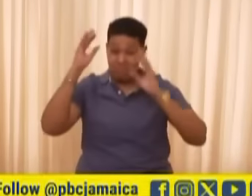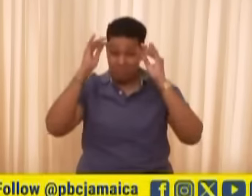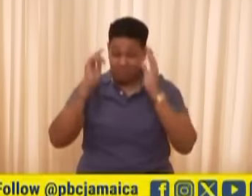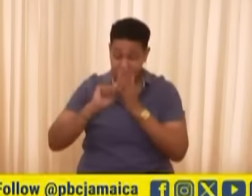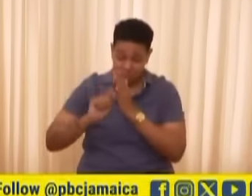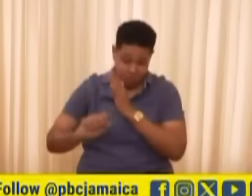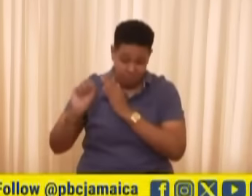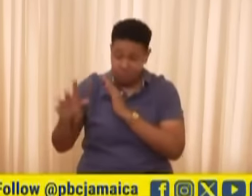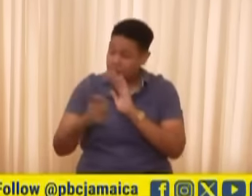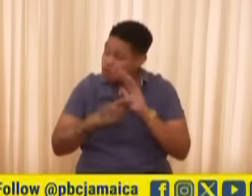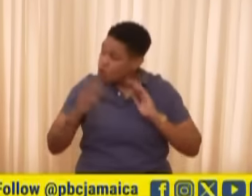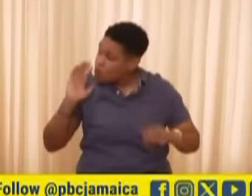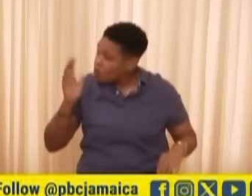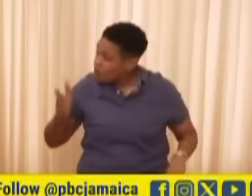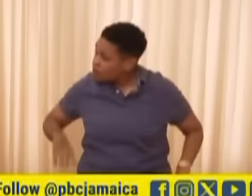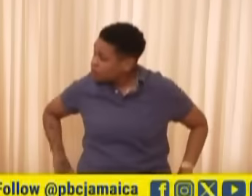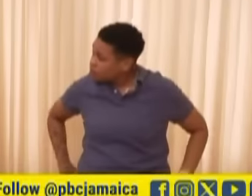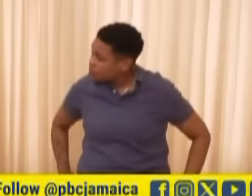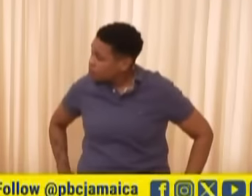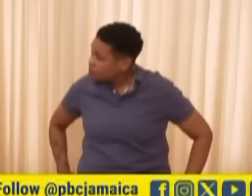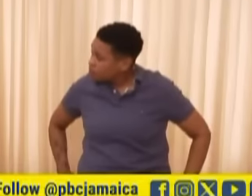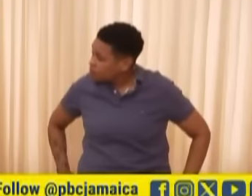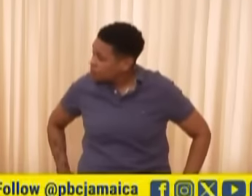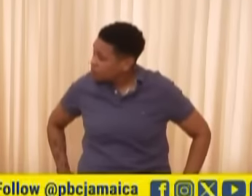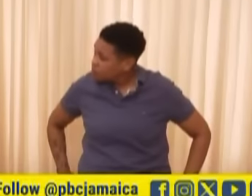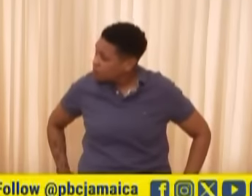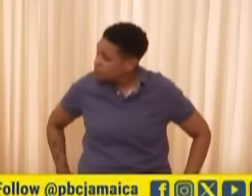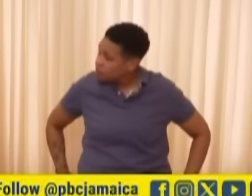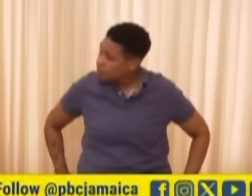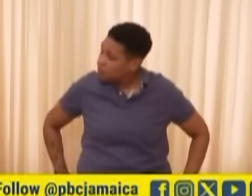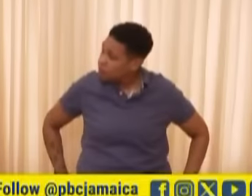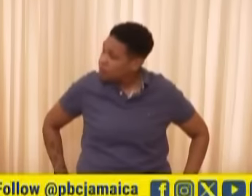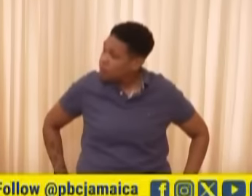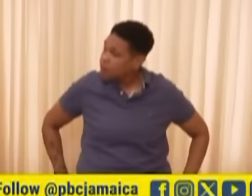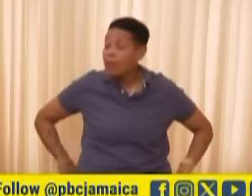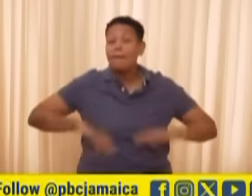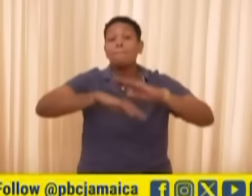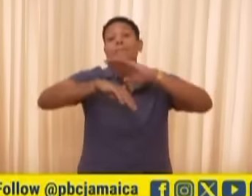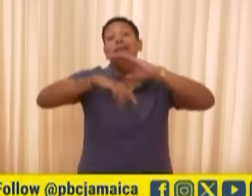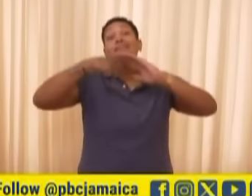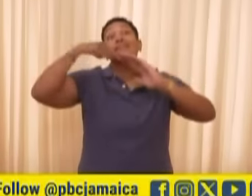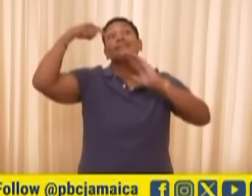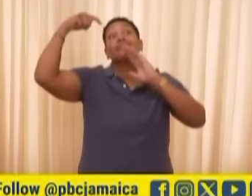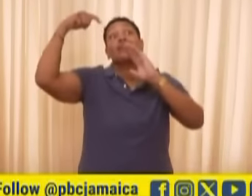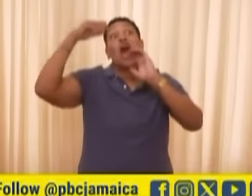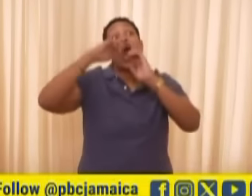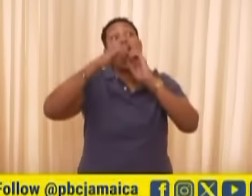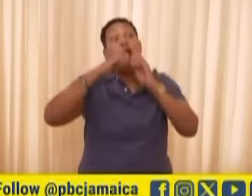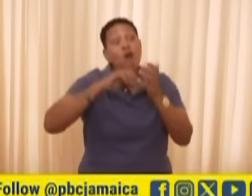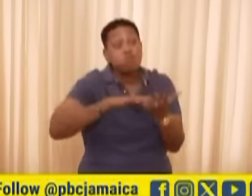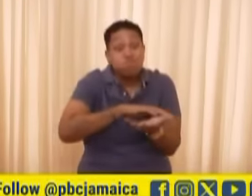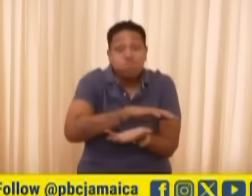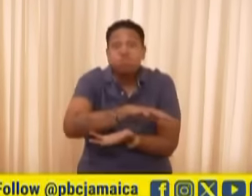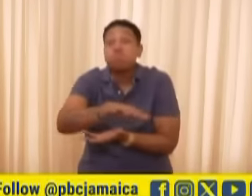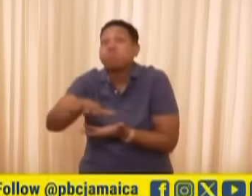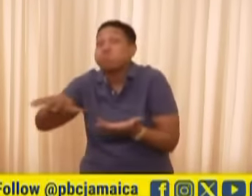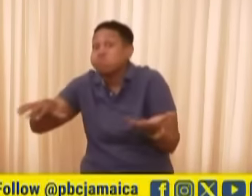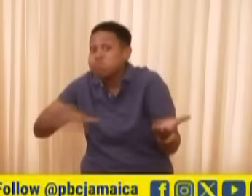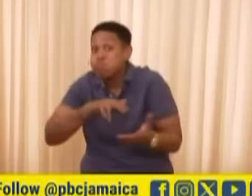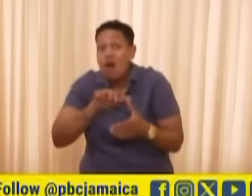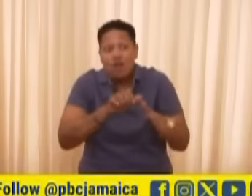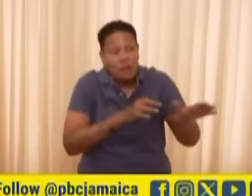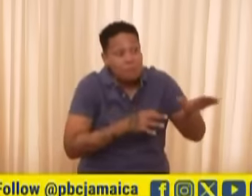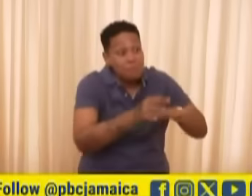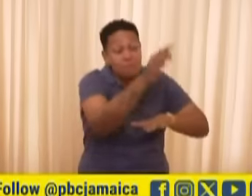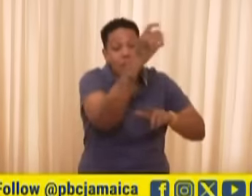consideration. That based on the extent of the system, there are vulnerable